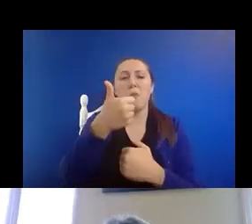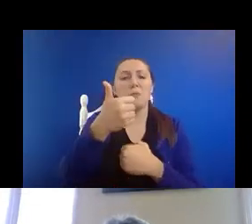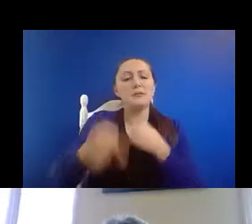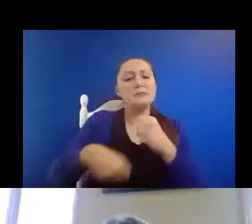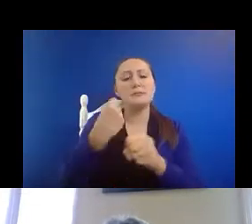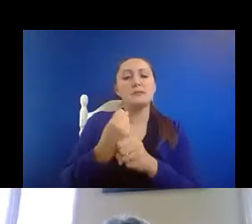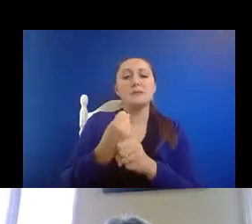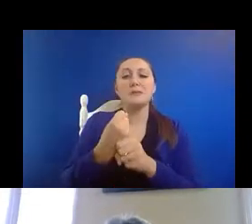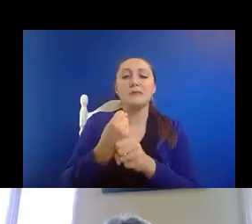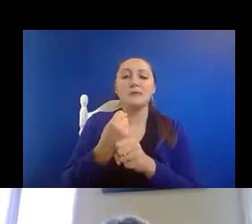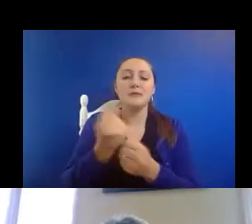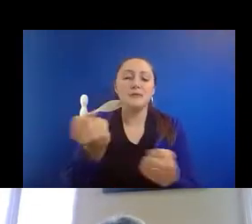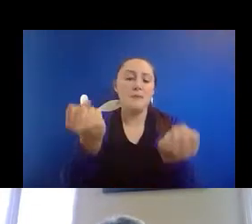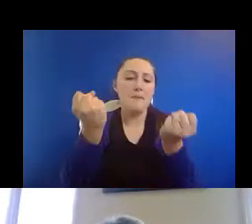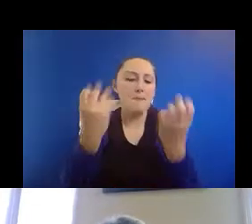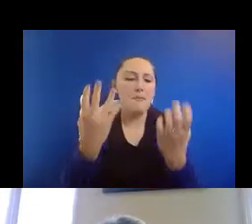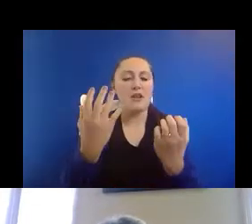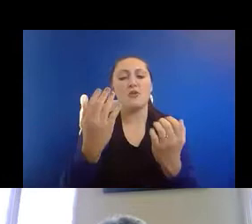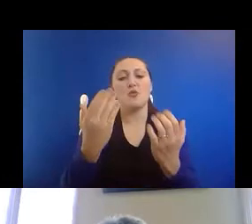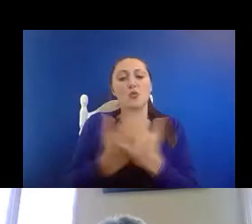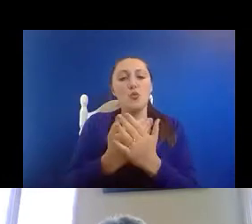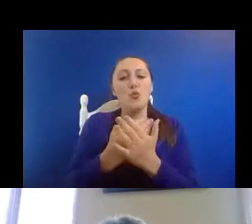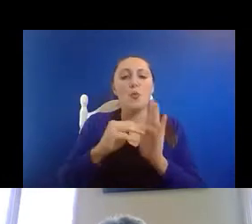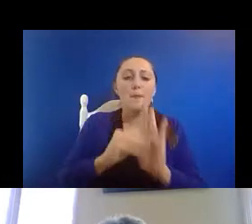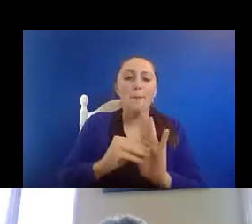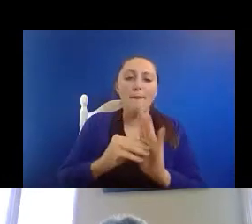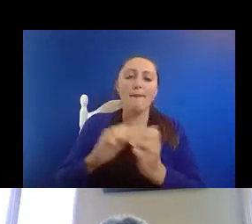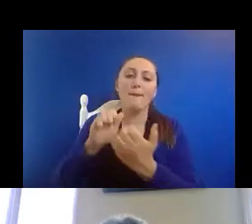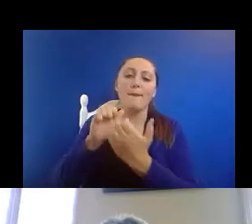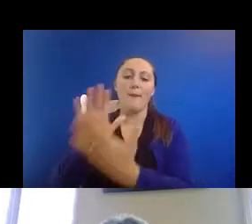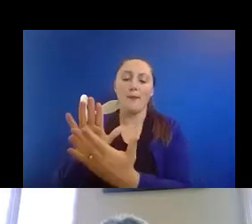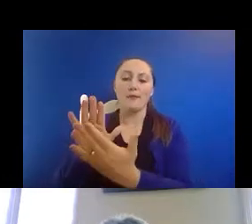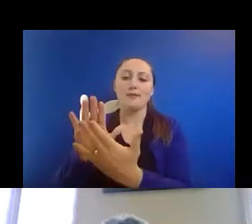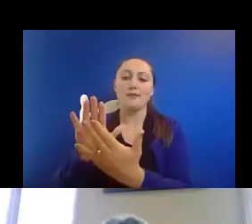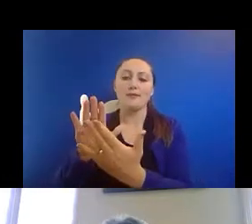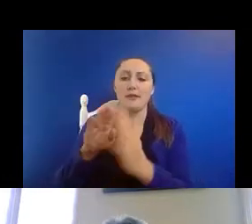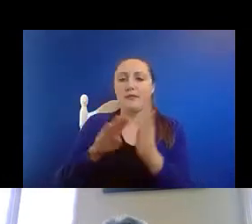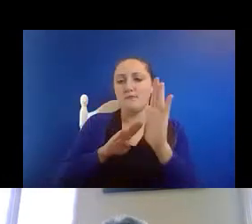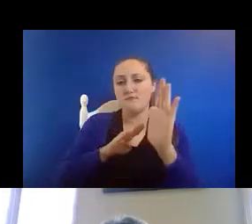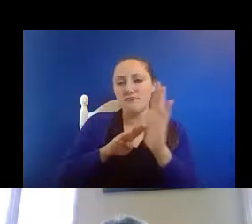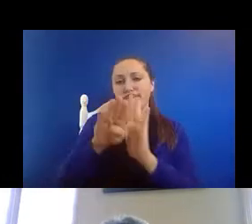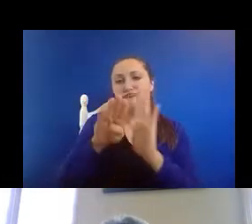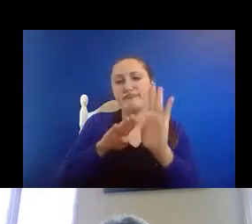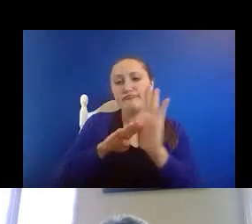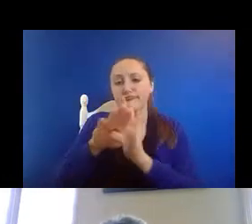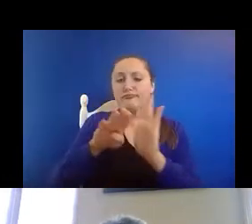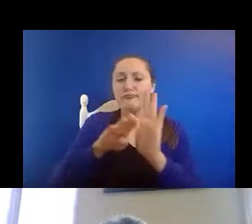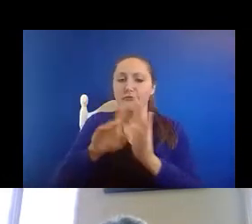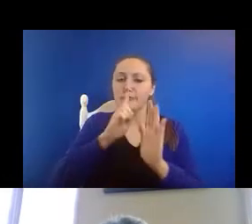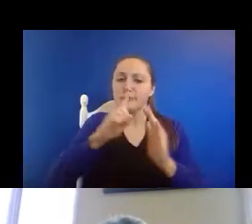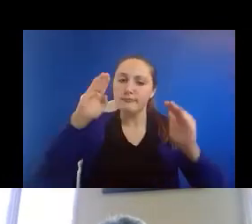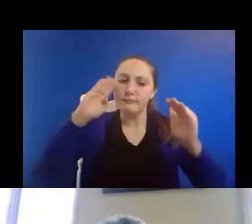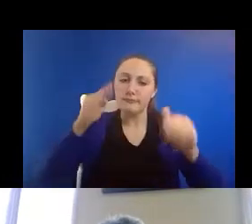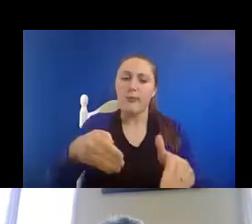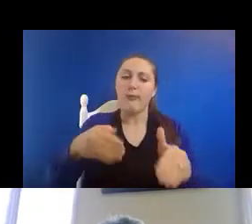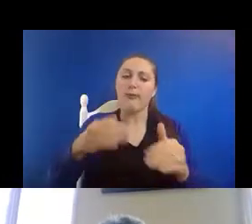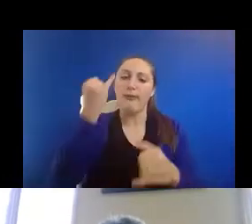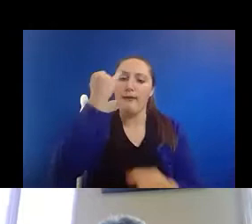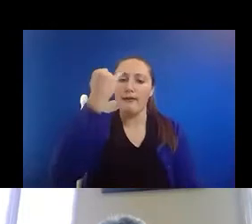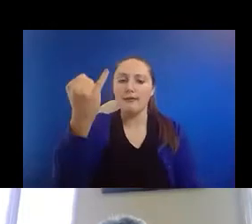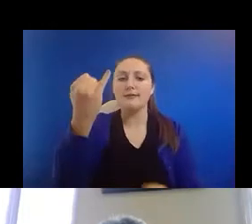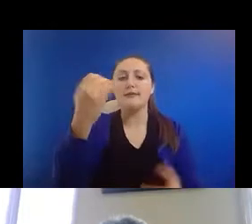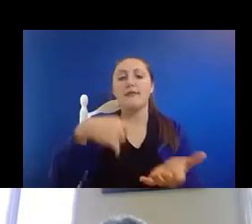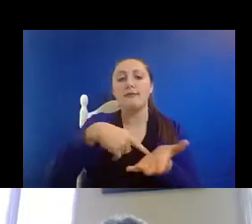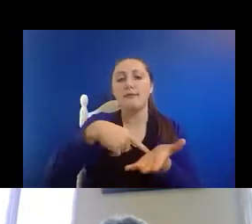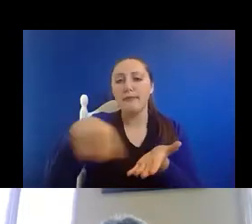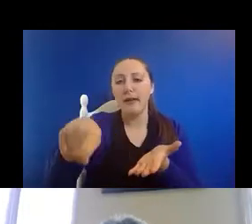are many new models and approaches that have been developed that really focus on this idea of